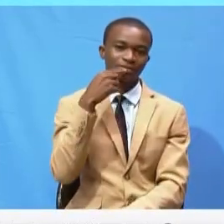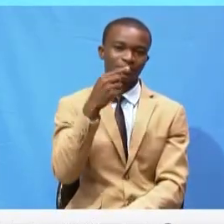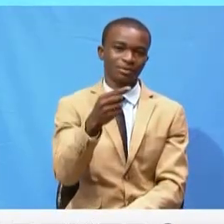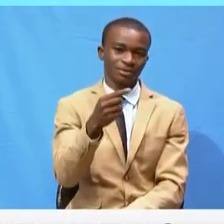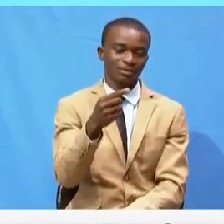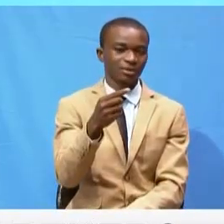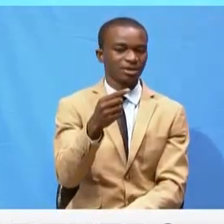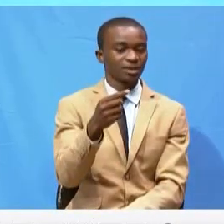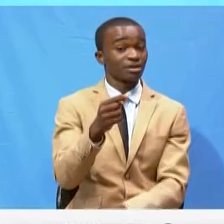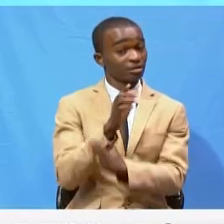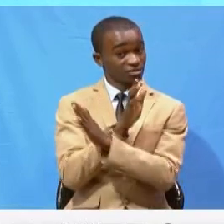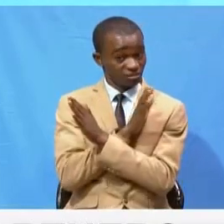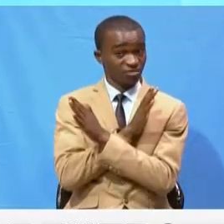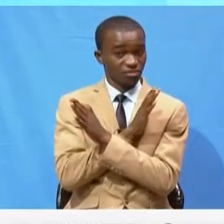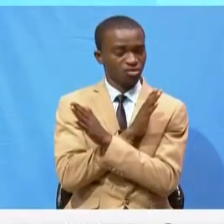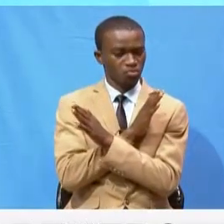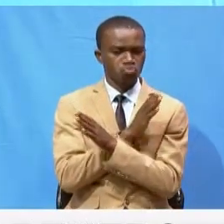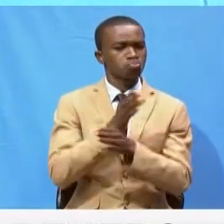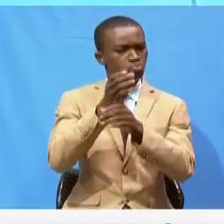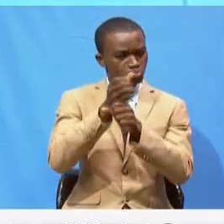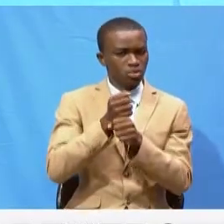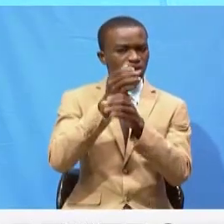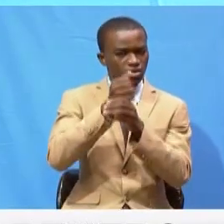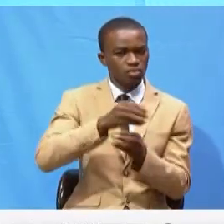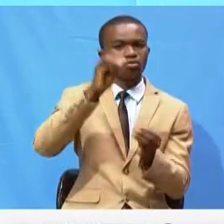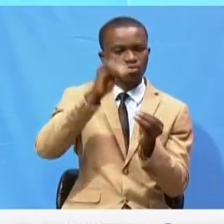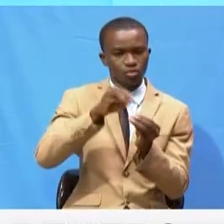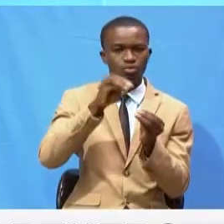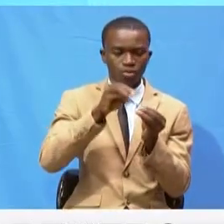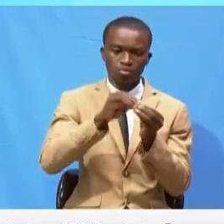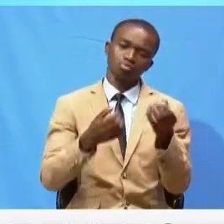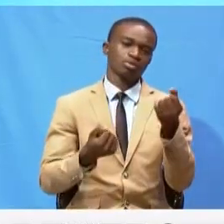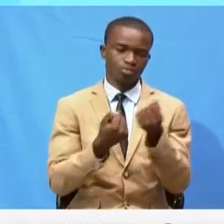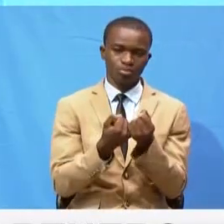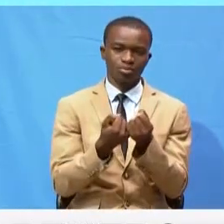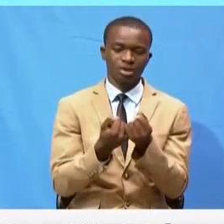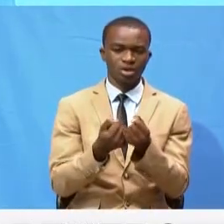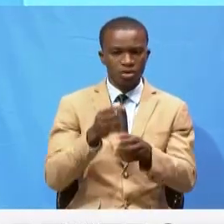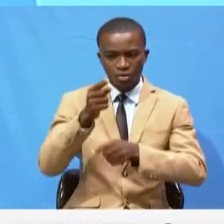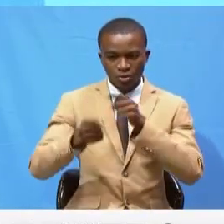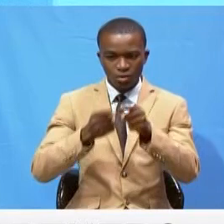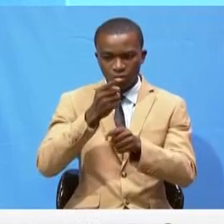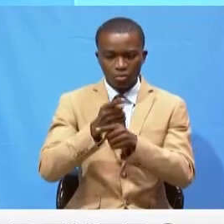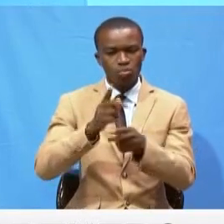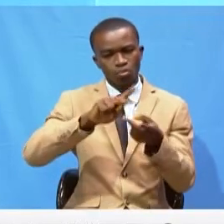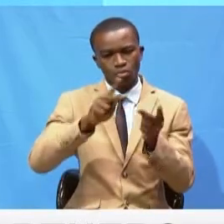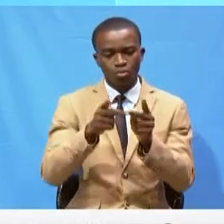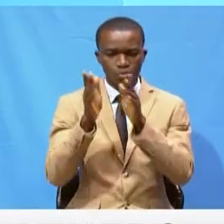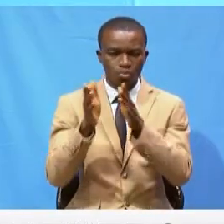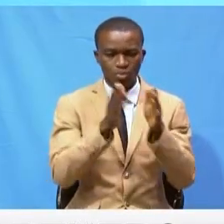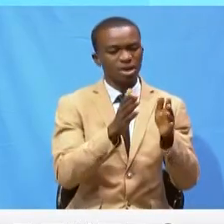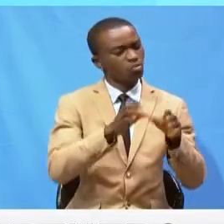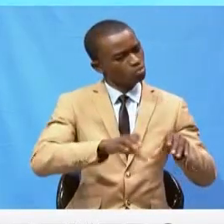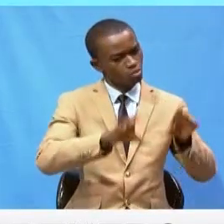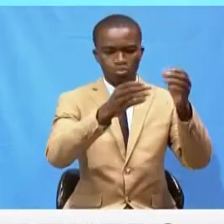has revealed that Zambia is receiving a lot of goodwill from global partners following the declaration of the drought as